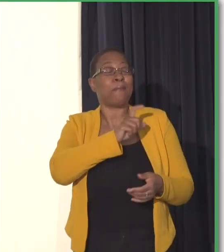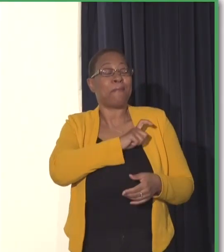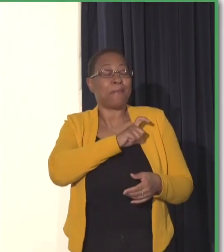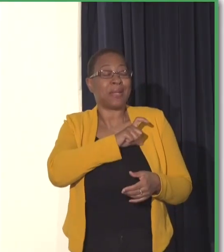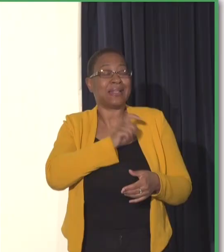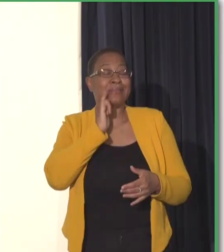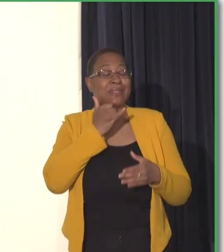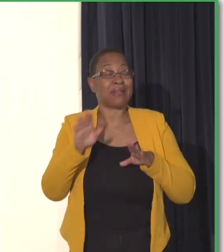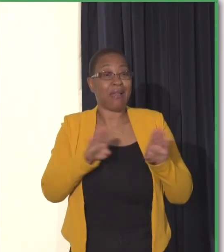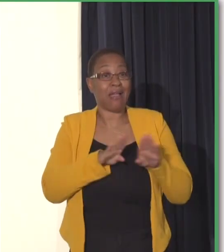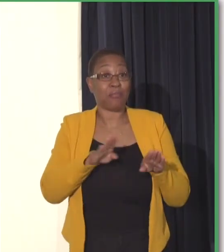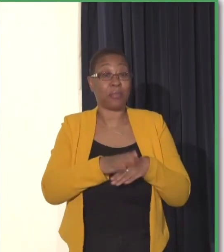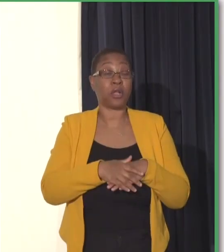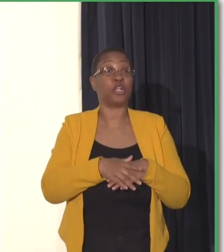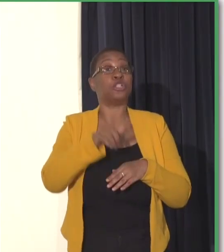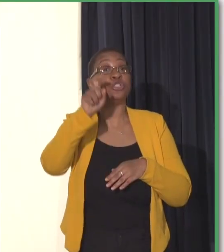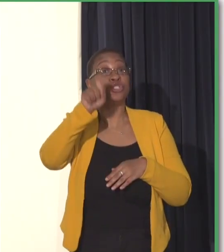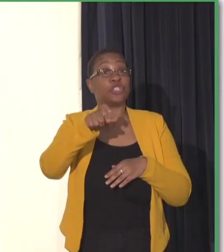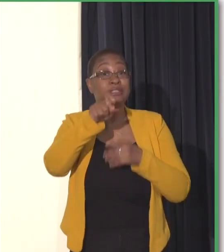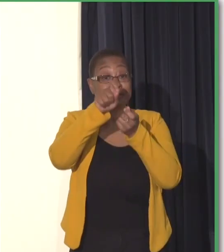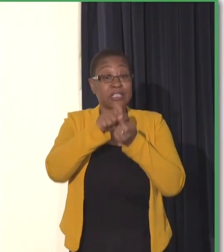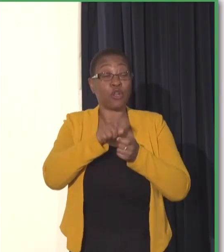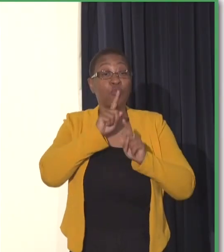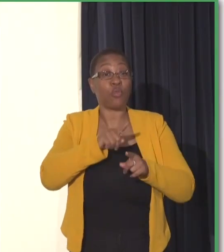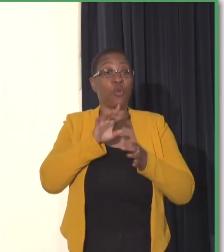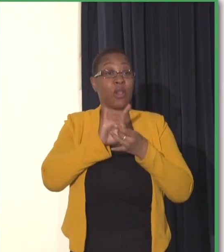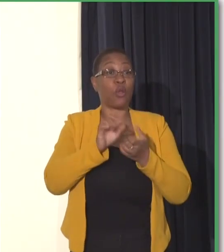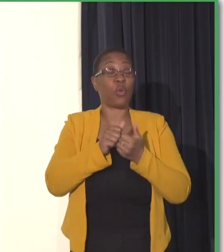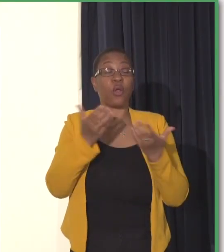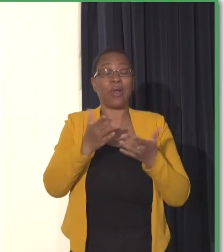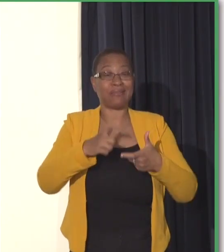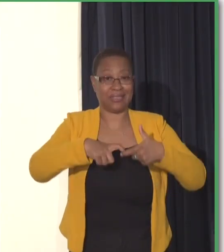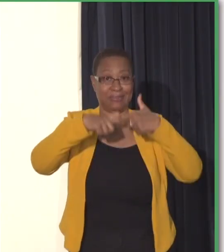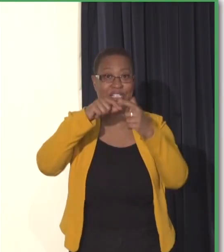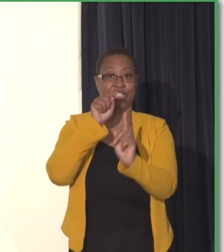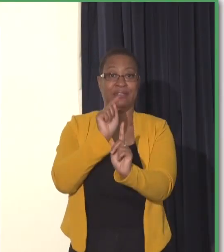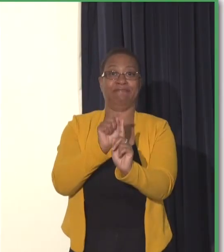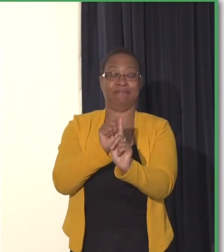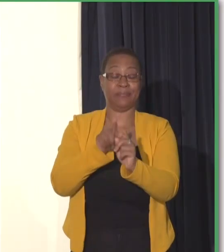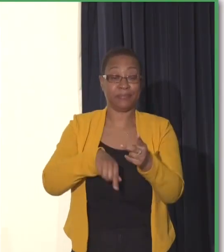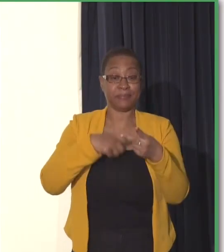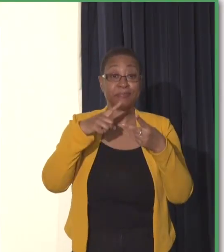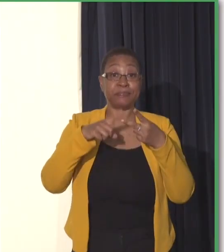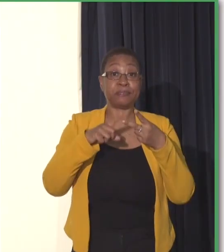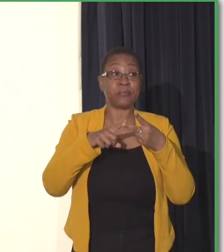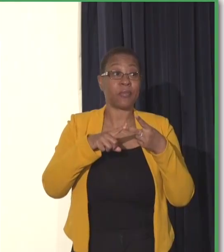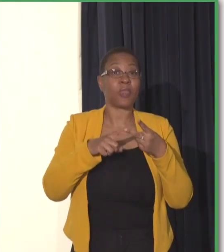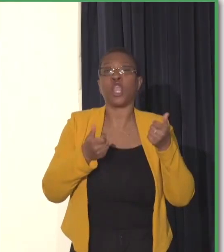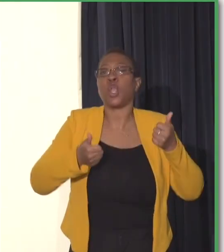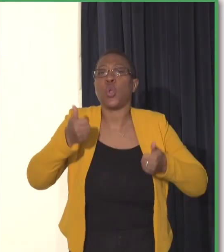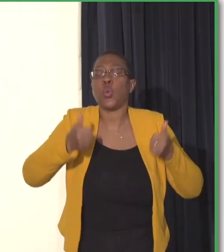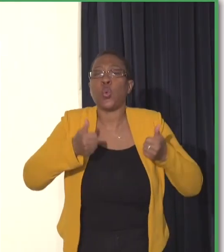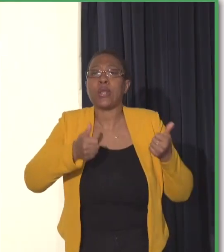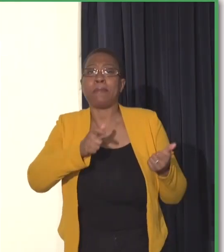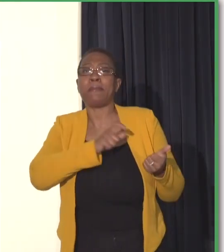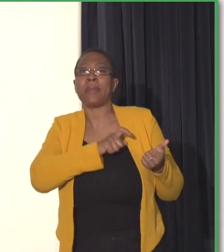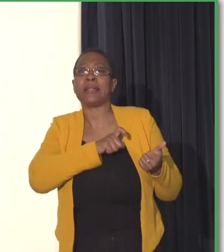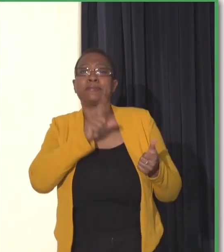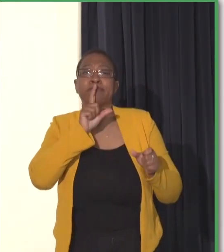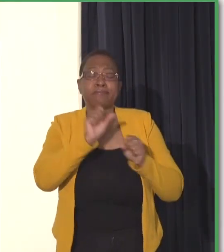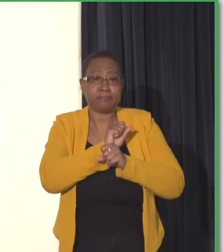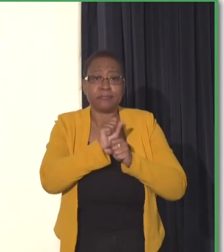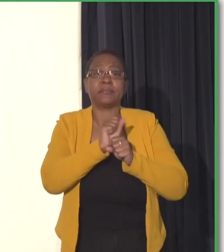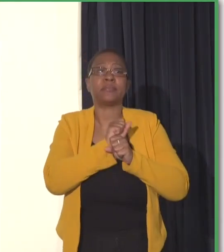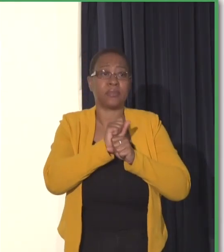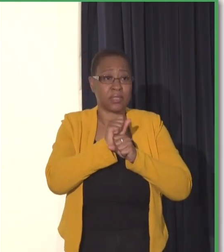ideas. How about a detailed report on suspensions? Which ones actually go